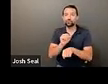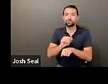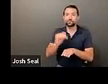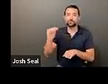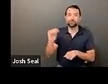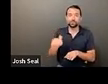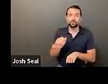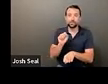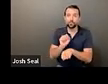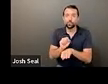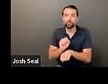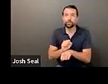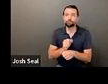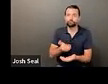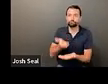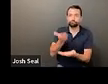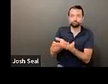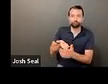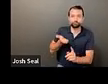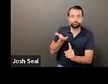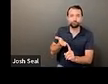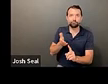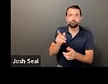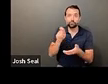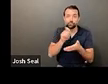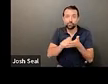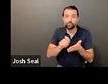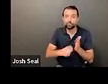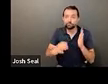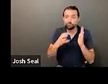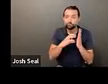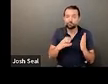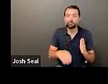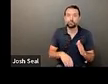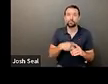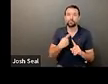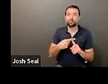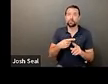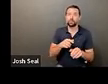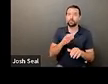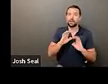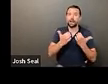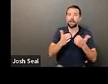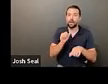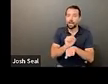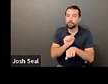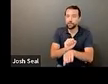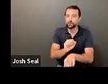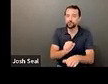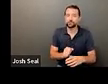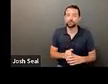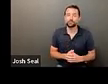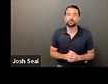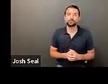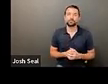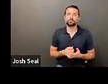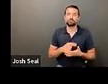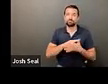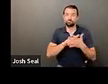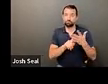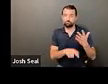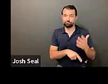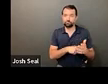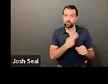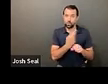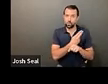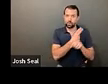writing prompts, handwriting samples, portfolios, classroom work samples. Those could be some examples that you could consider as